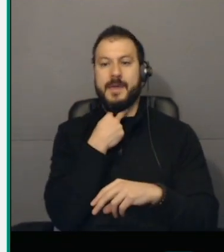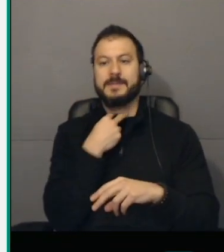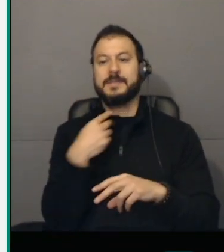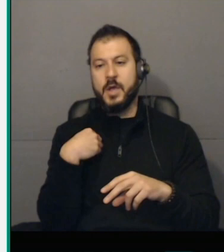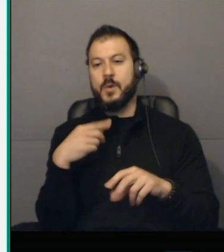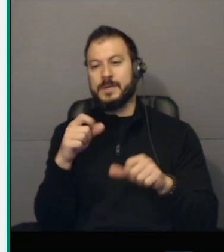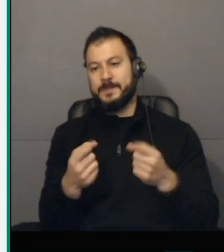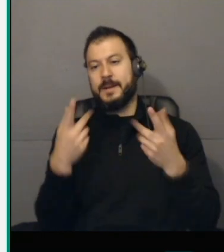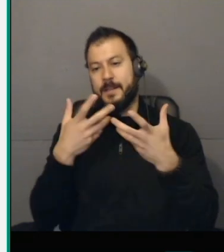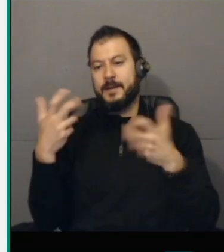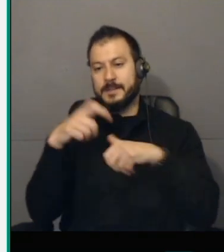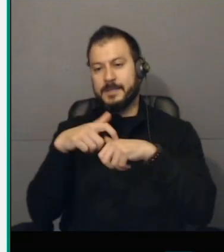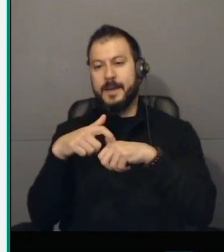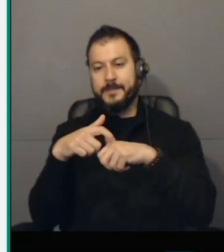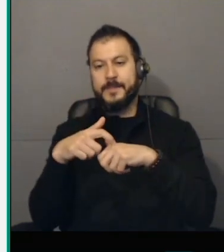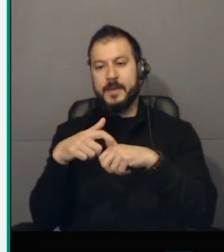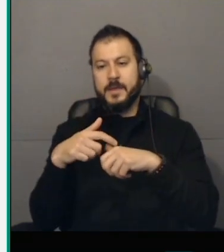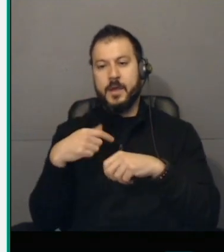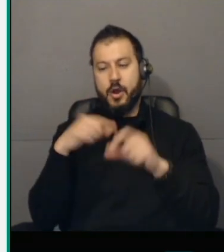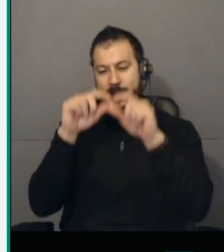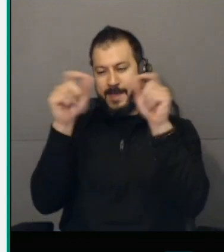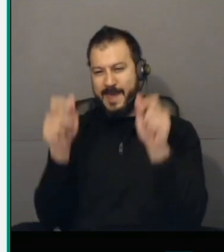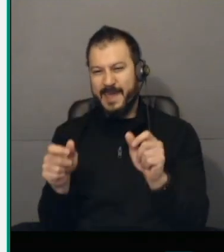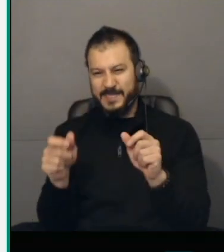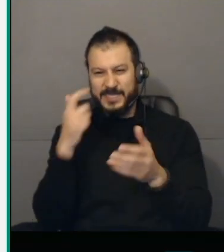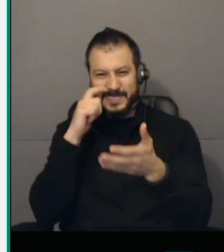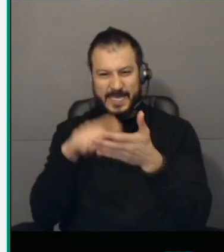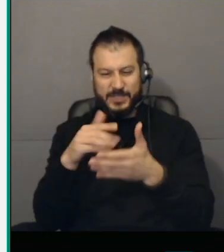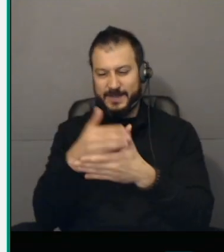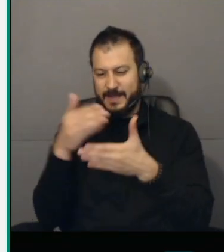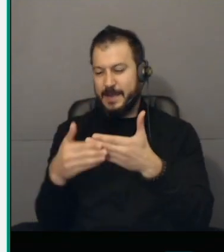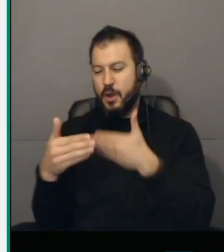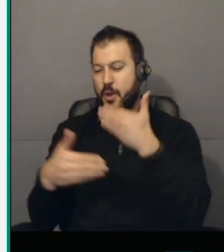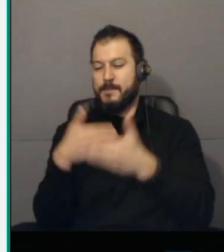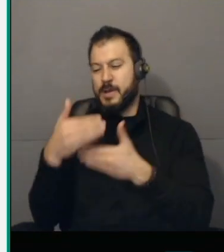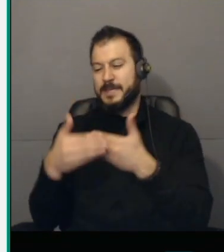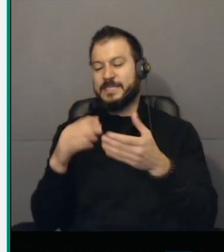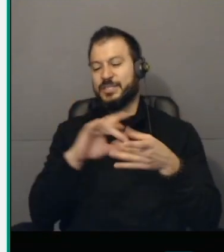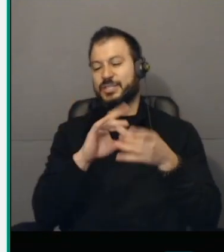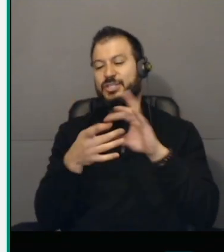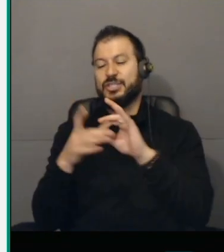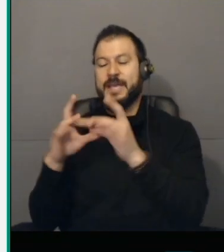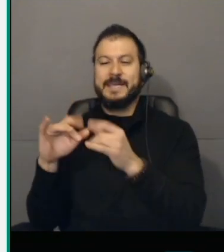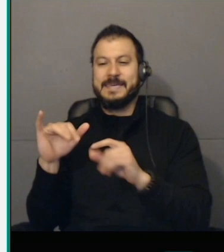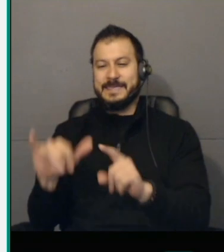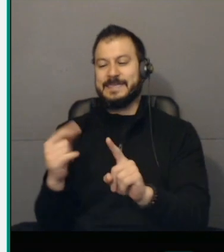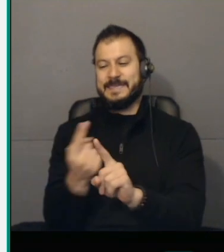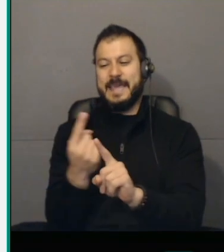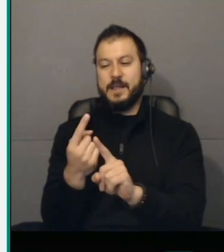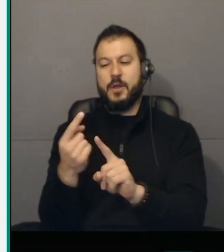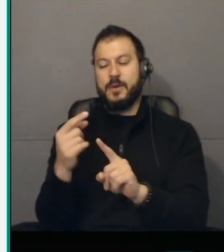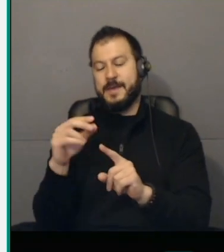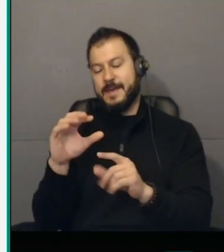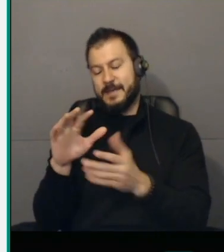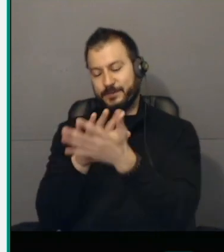you spend a lot of time. We had this, our edge detection running at the very end of our post-processing chain as a standalone compute